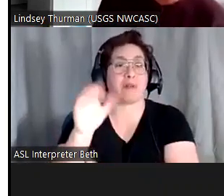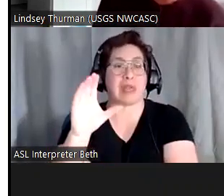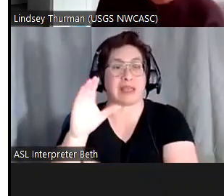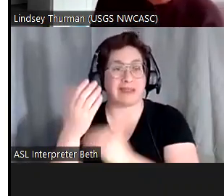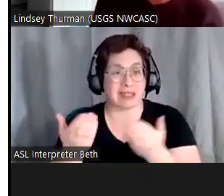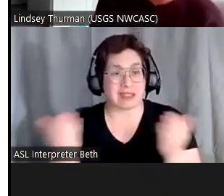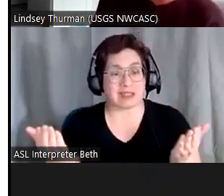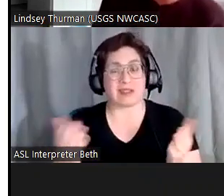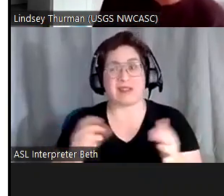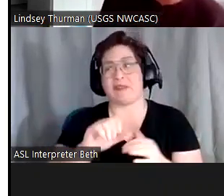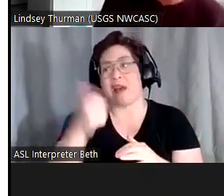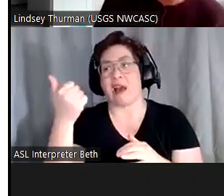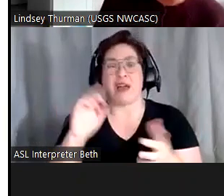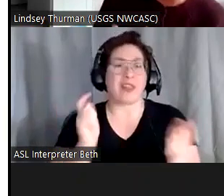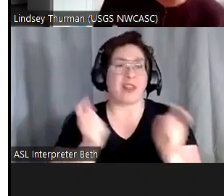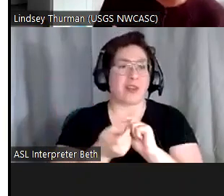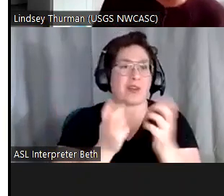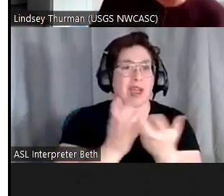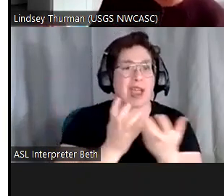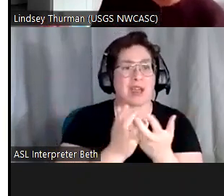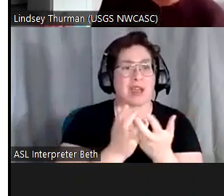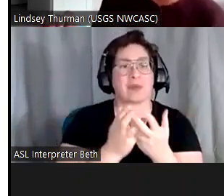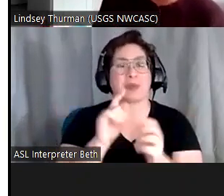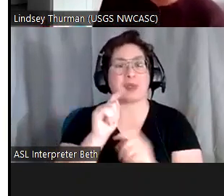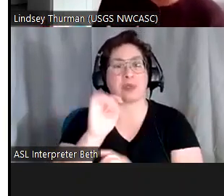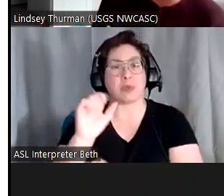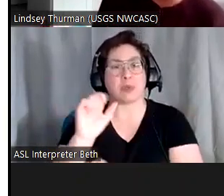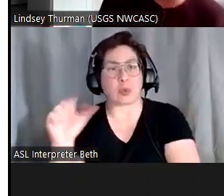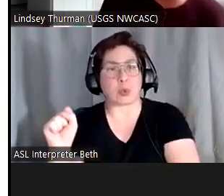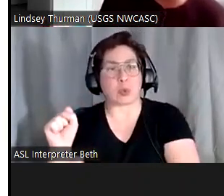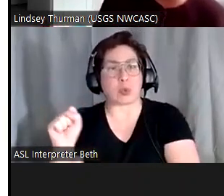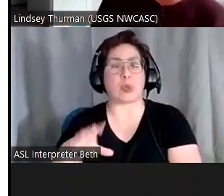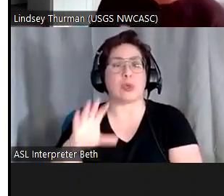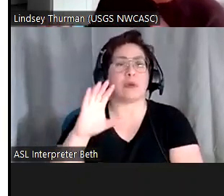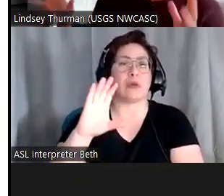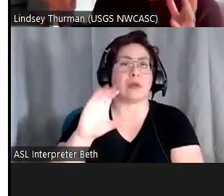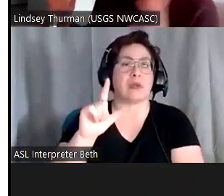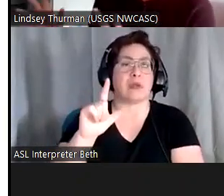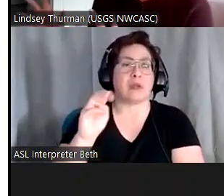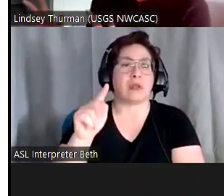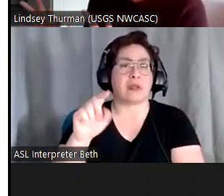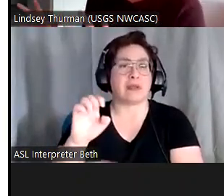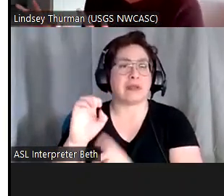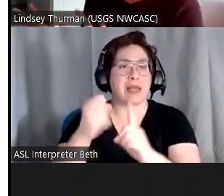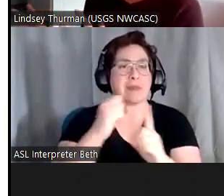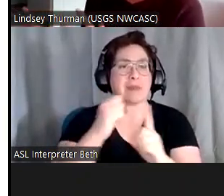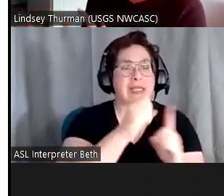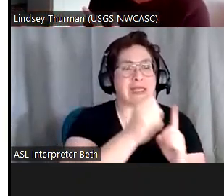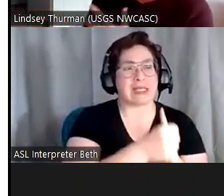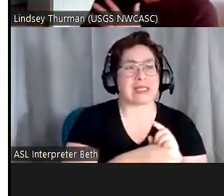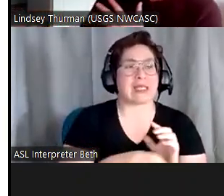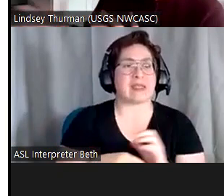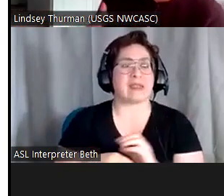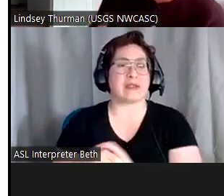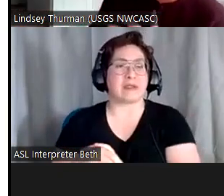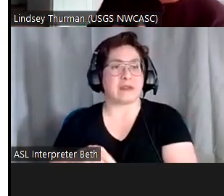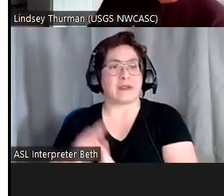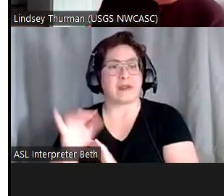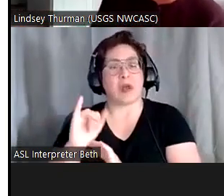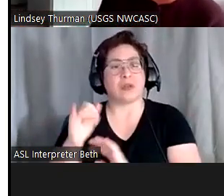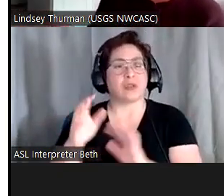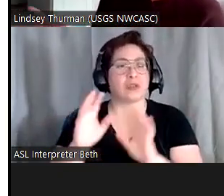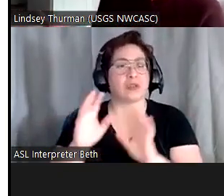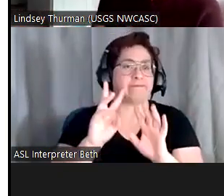adaptation tools like the Resist, Accept, Direct framework and climate scenarios. And then of course, NIAX has a phenomenal adaptation workbook